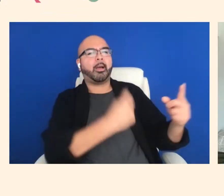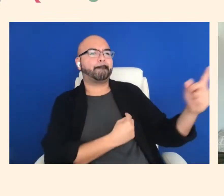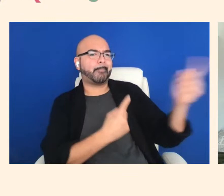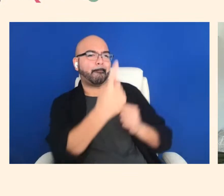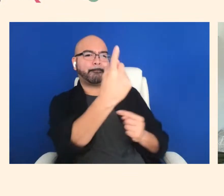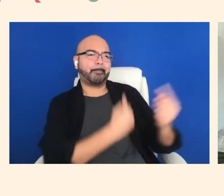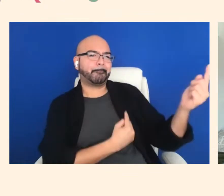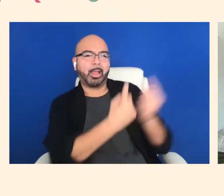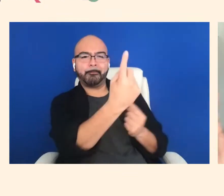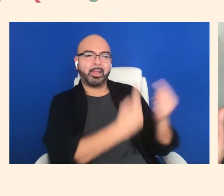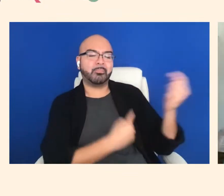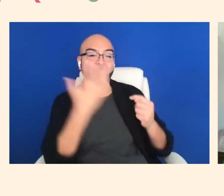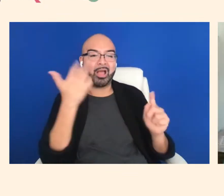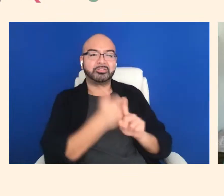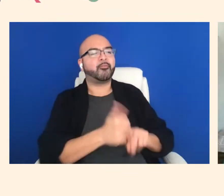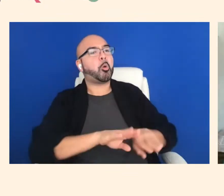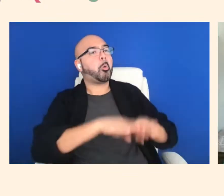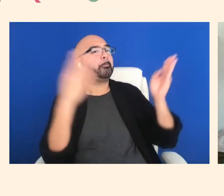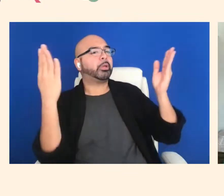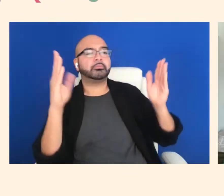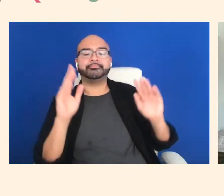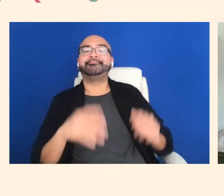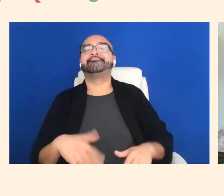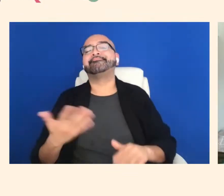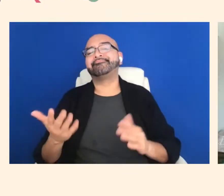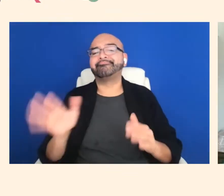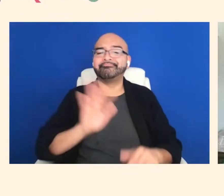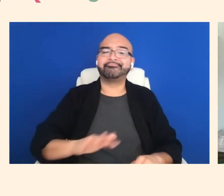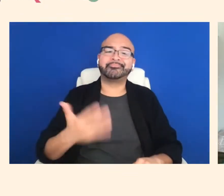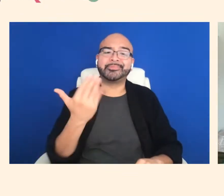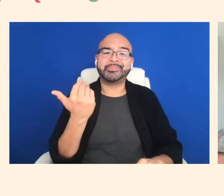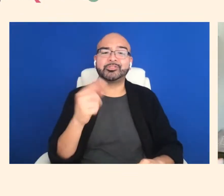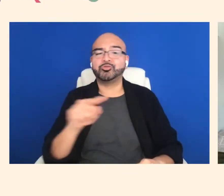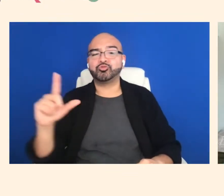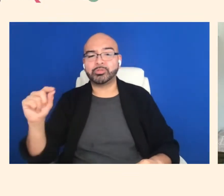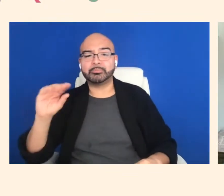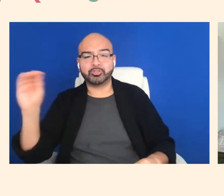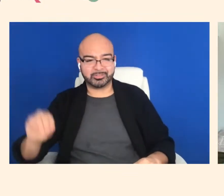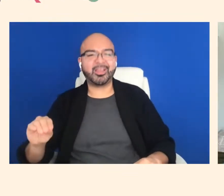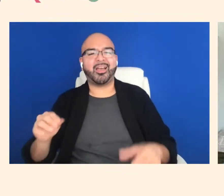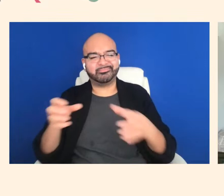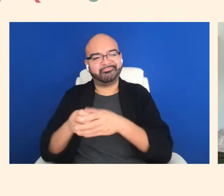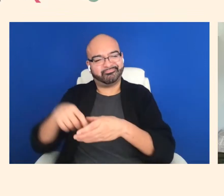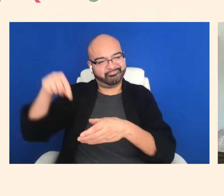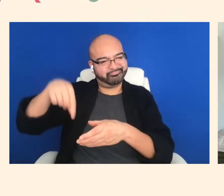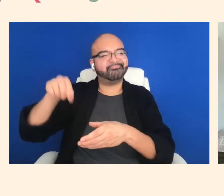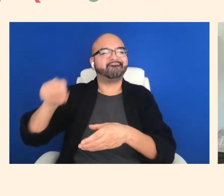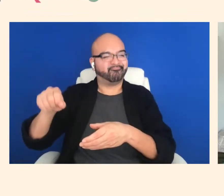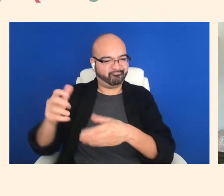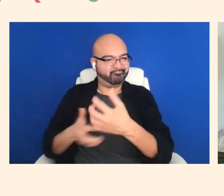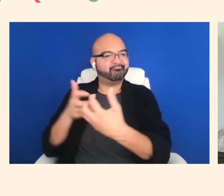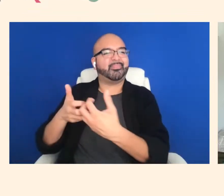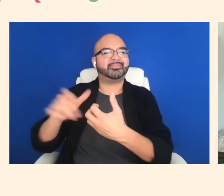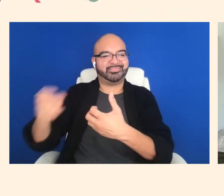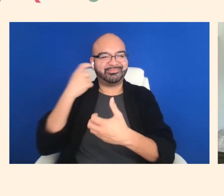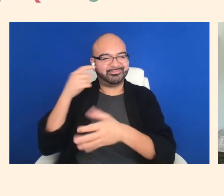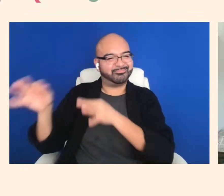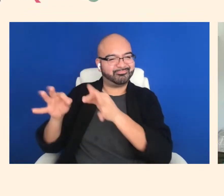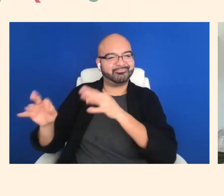door. And maybe 15-20% of them fall into this descriptive category that Kenneth surfaces